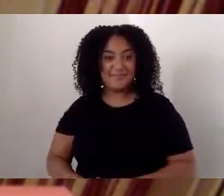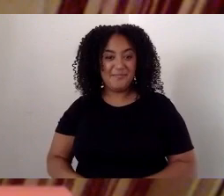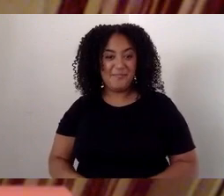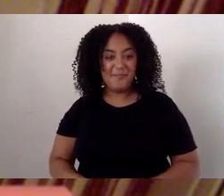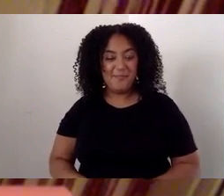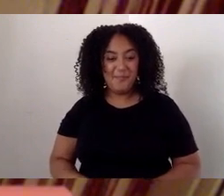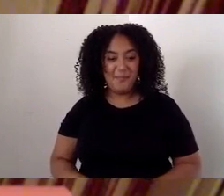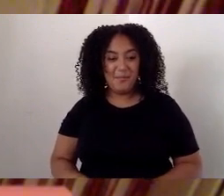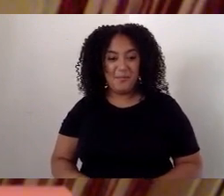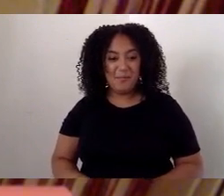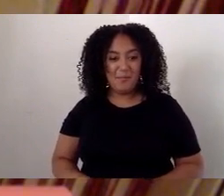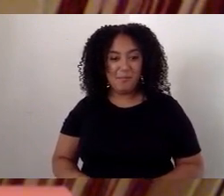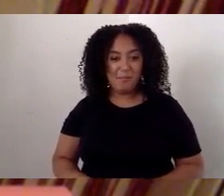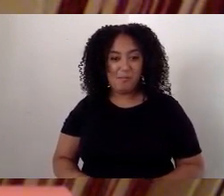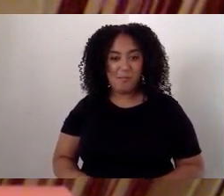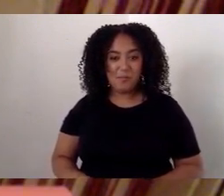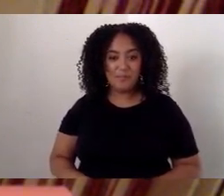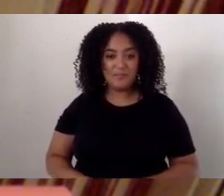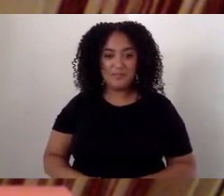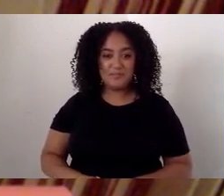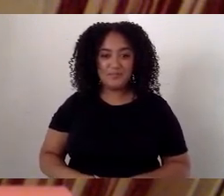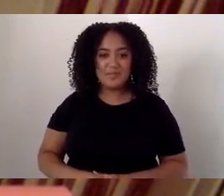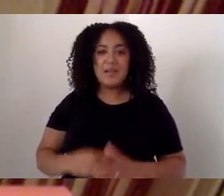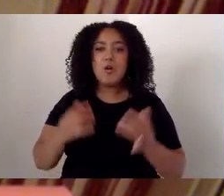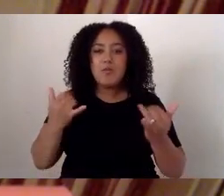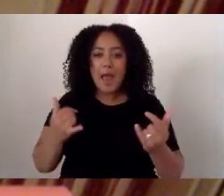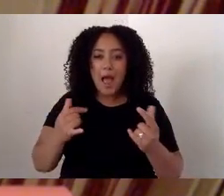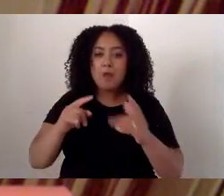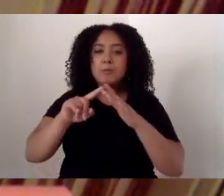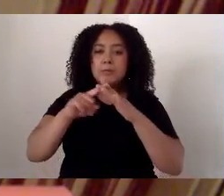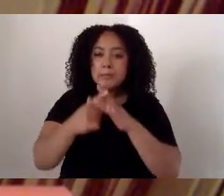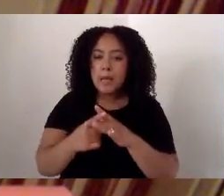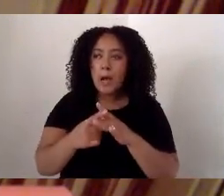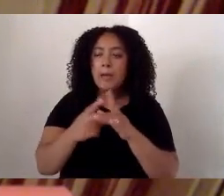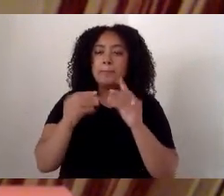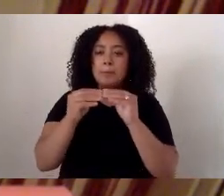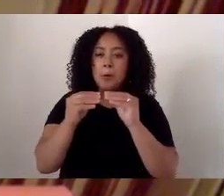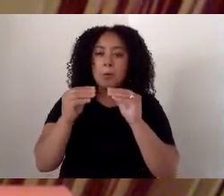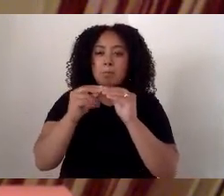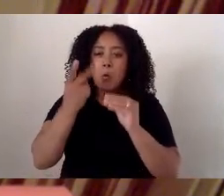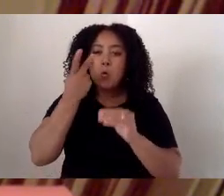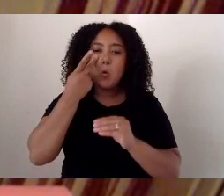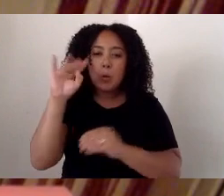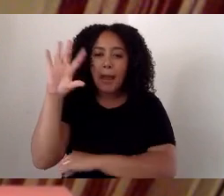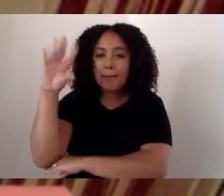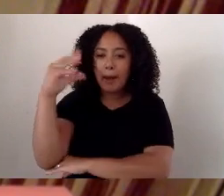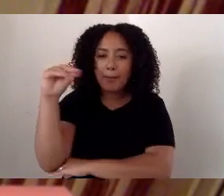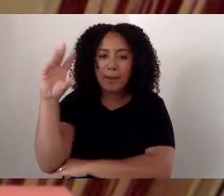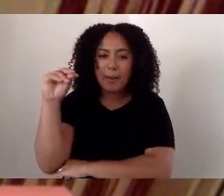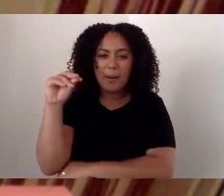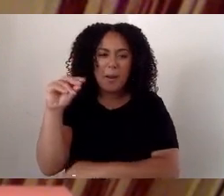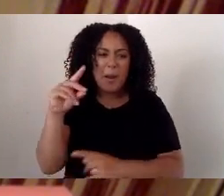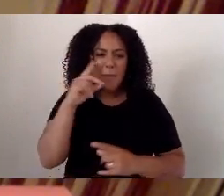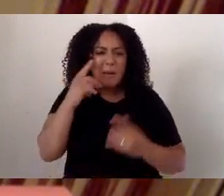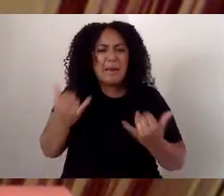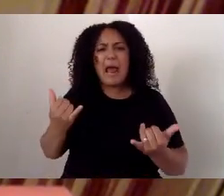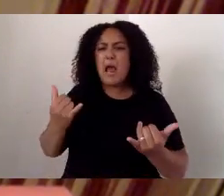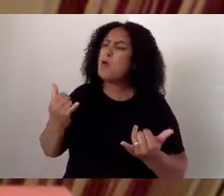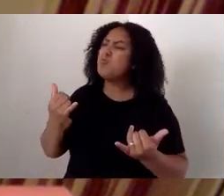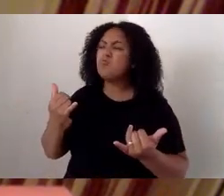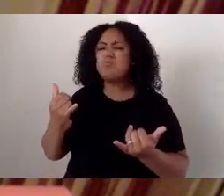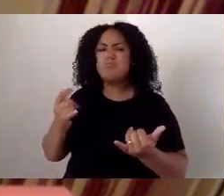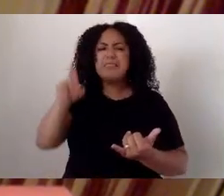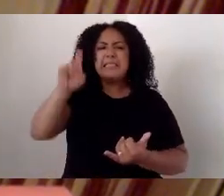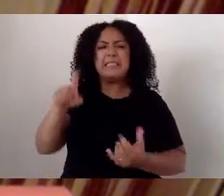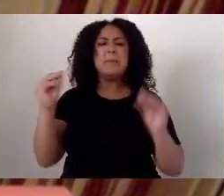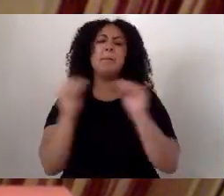So we have the start of a little puppet right here. But we're still missing a few parts. This doesn't really look like anything quite yet. So